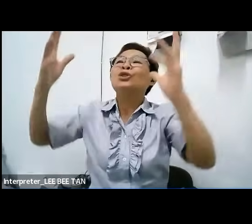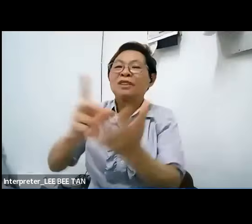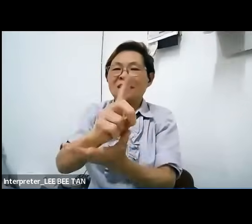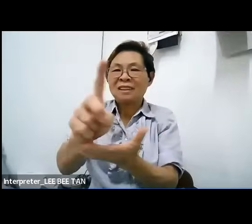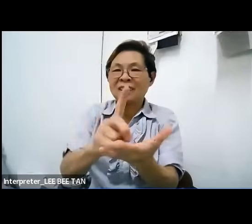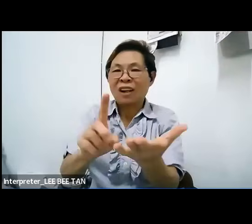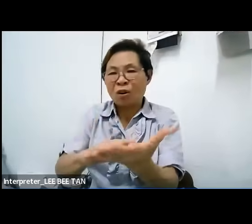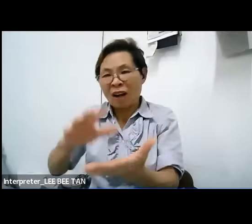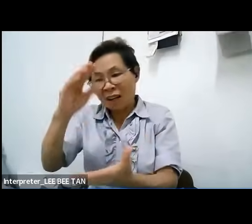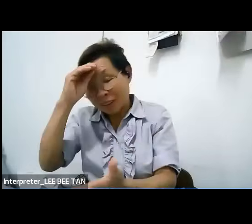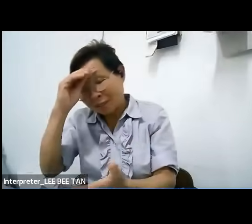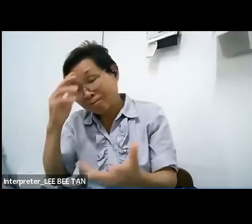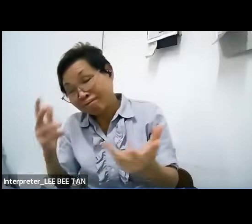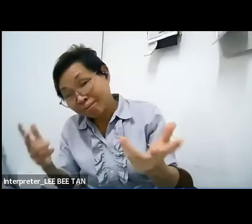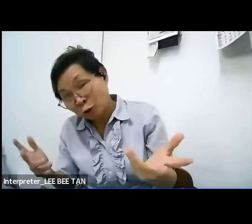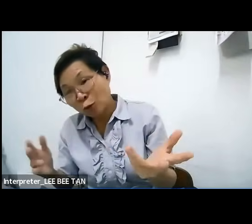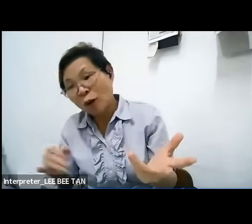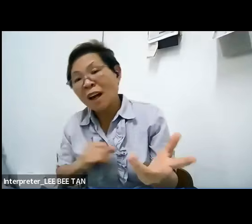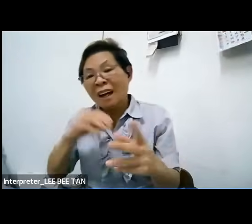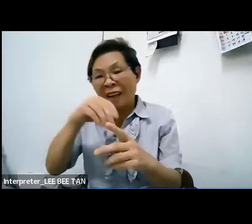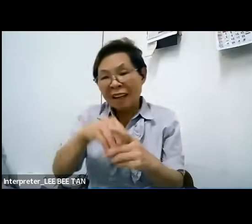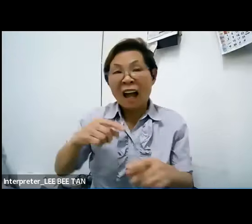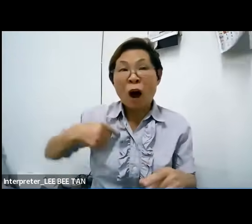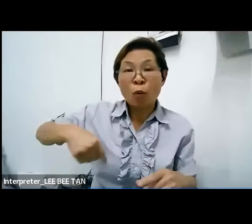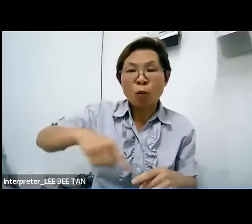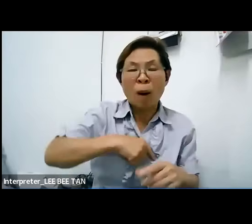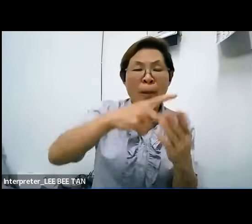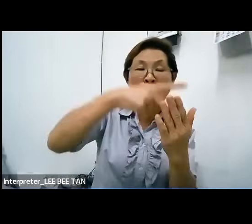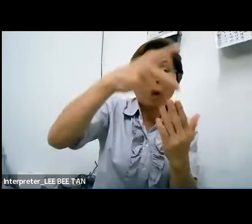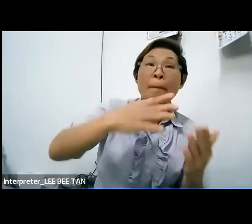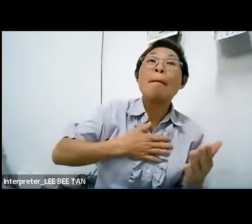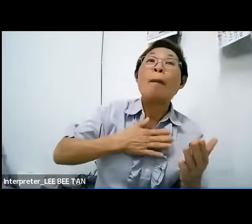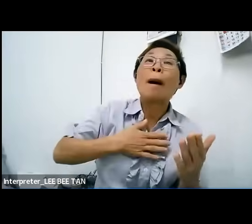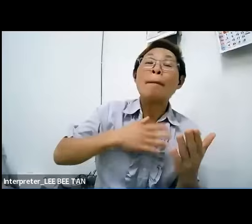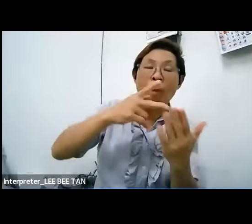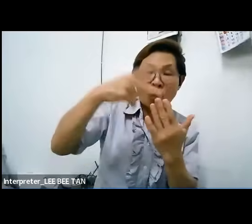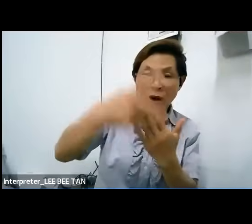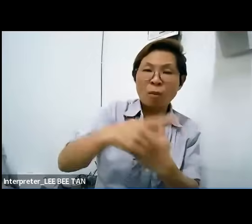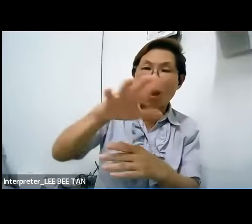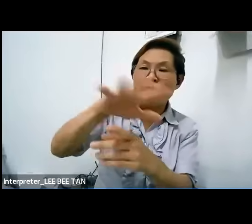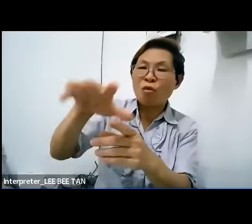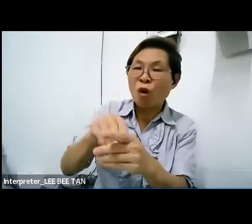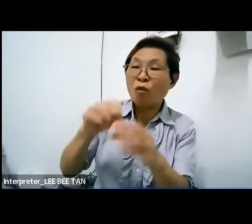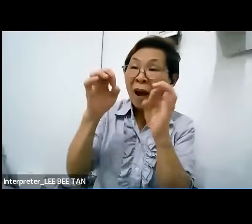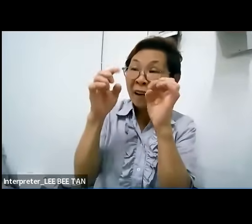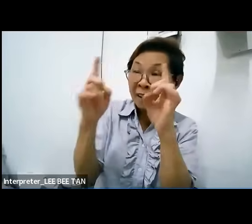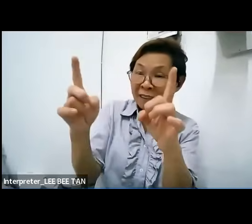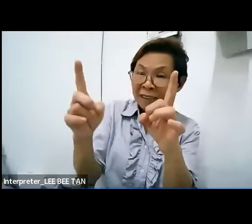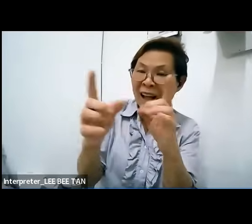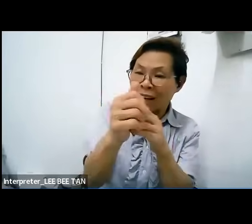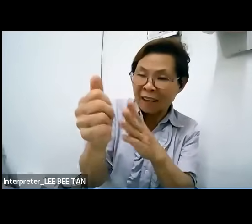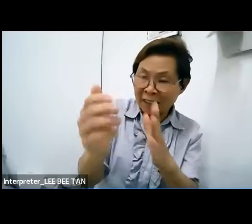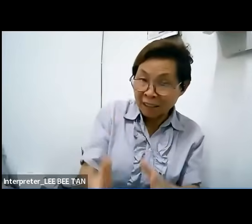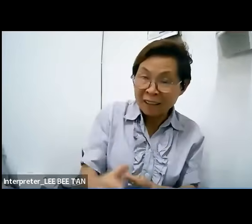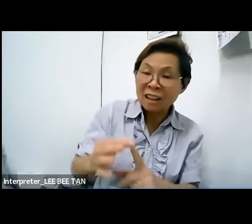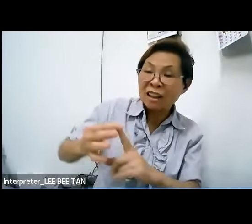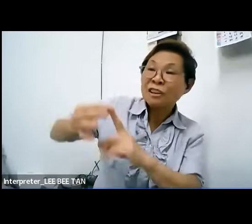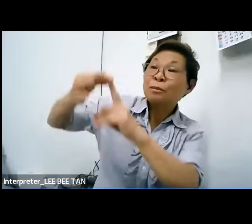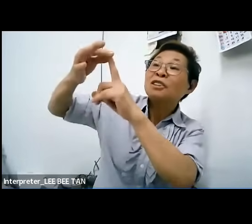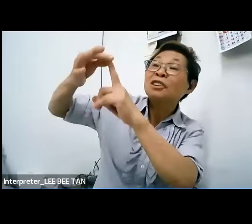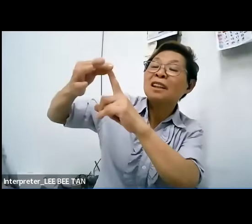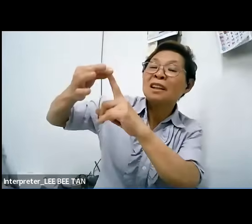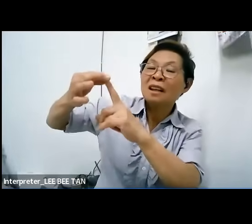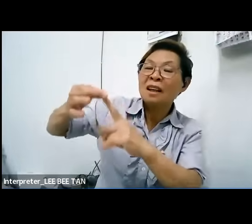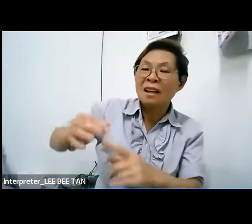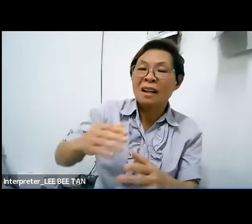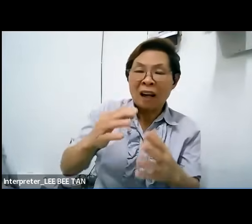learning. So in our programs that involve educational leaders, especially, I think